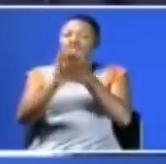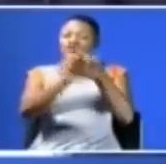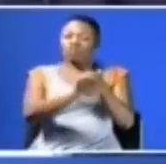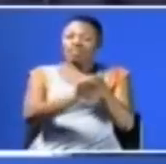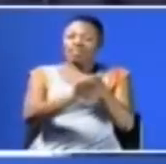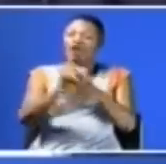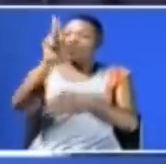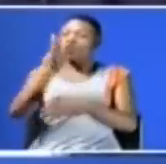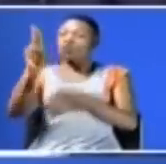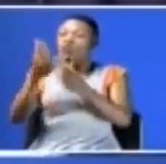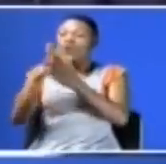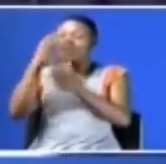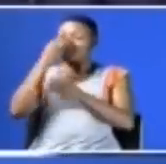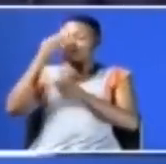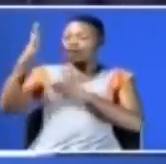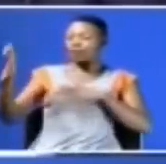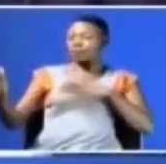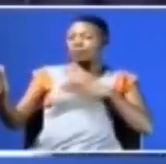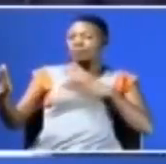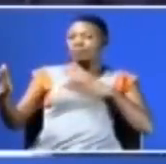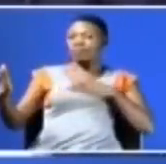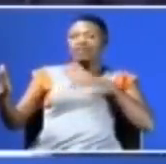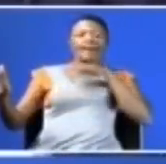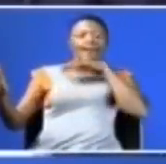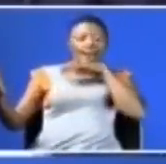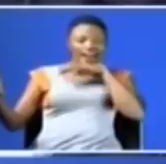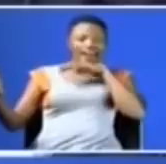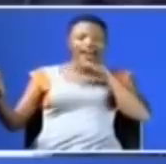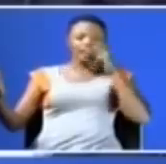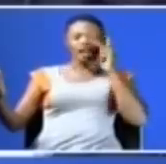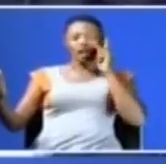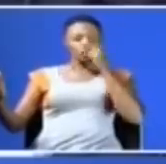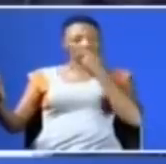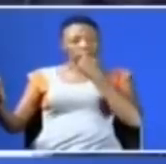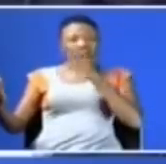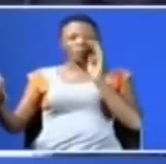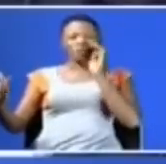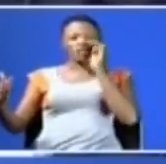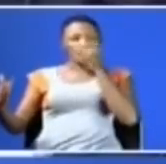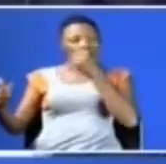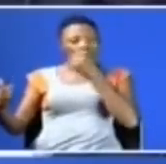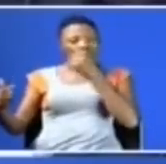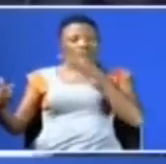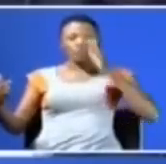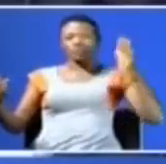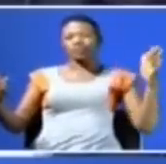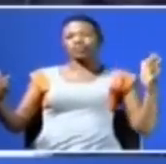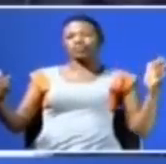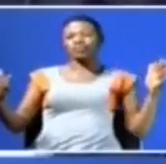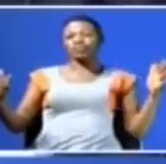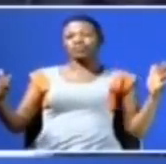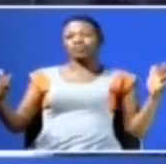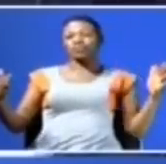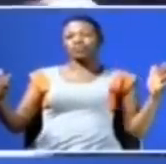side. So and Raila and Kalonzo and Musalia and Wetangula and their technical team would have been on this side.